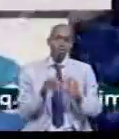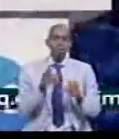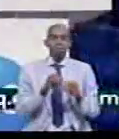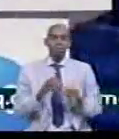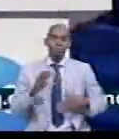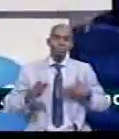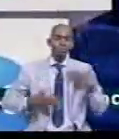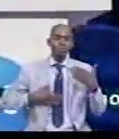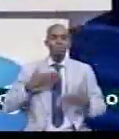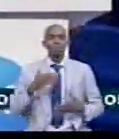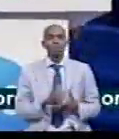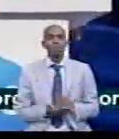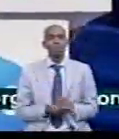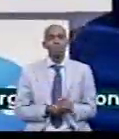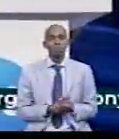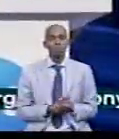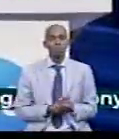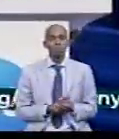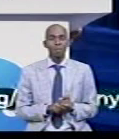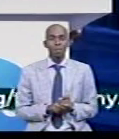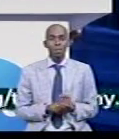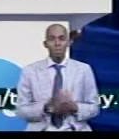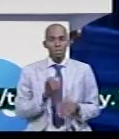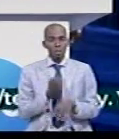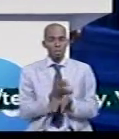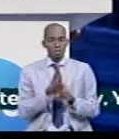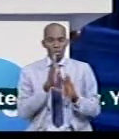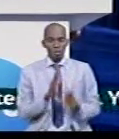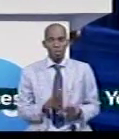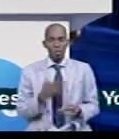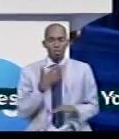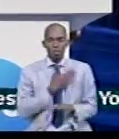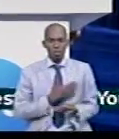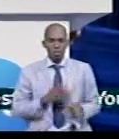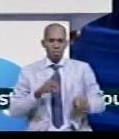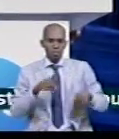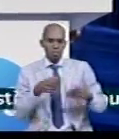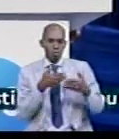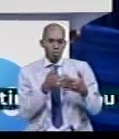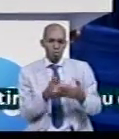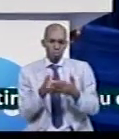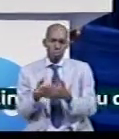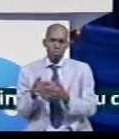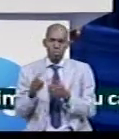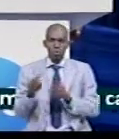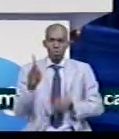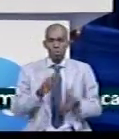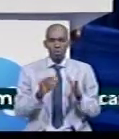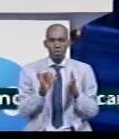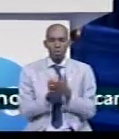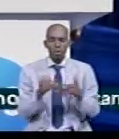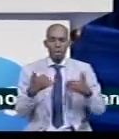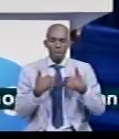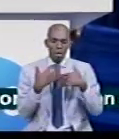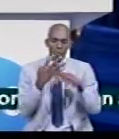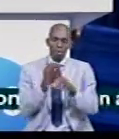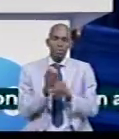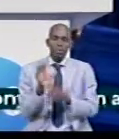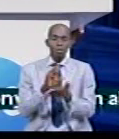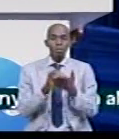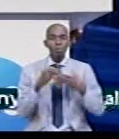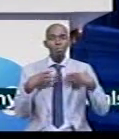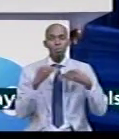Counselors, wherever you are, make sure that you are standing by those people who have received their healing and you bring them